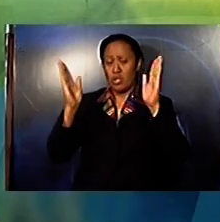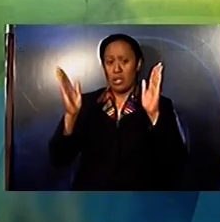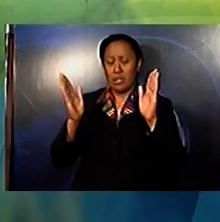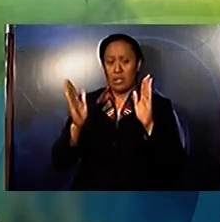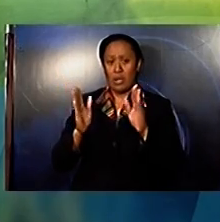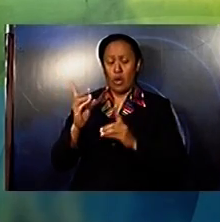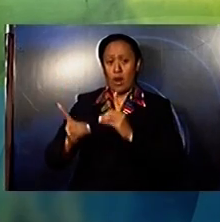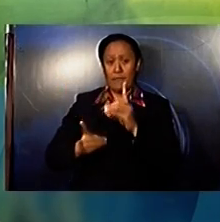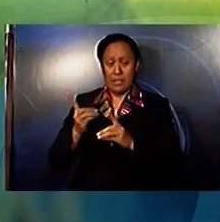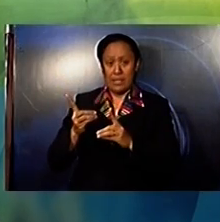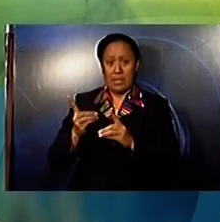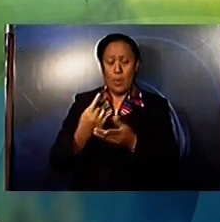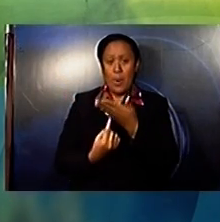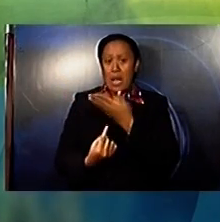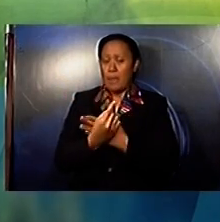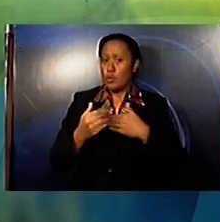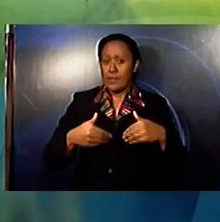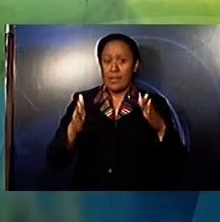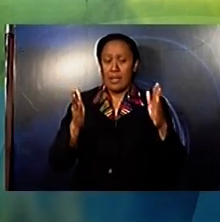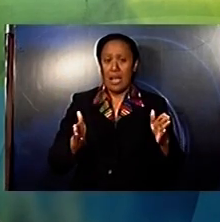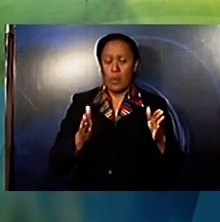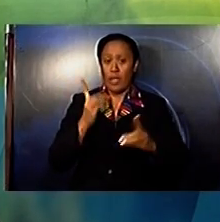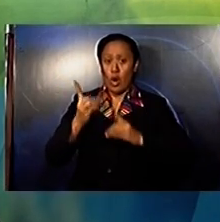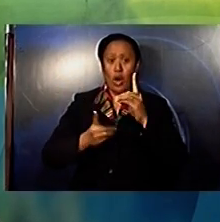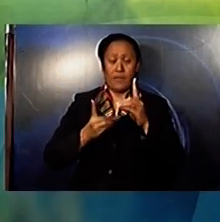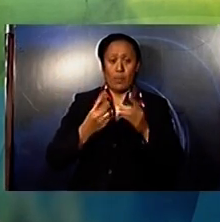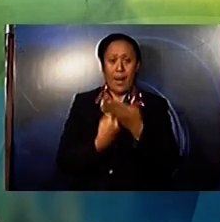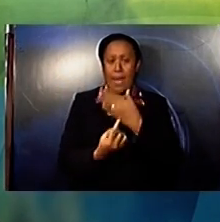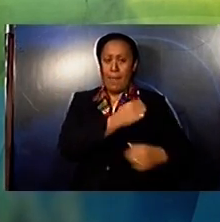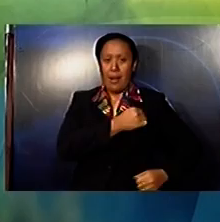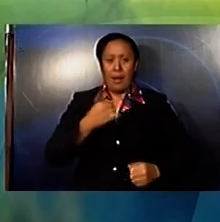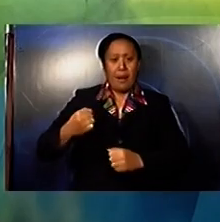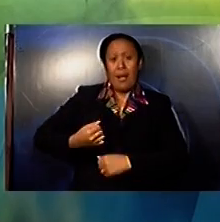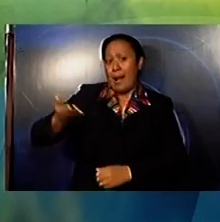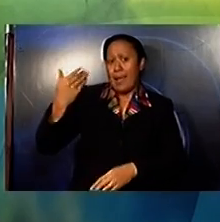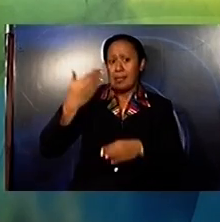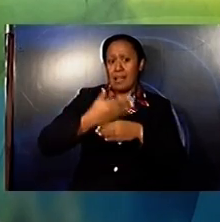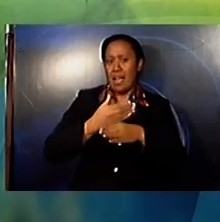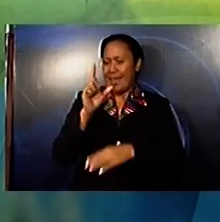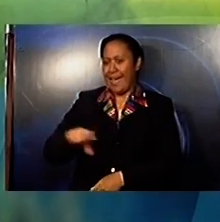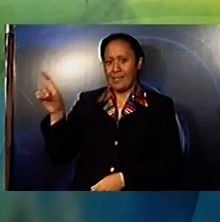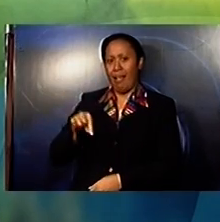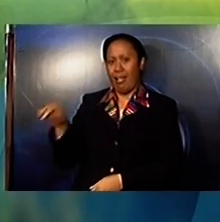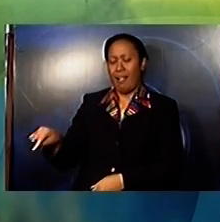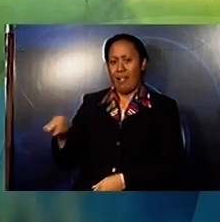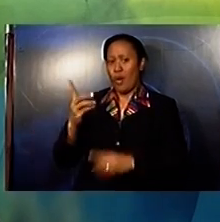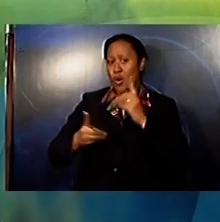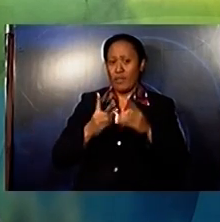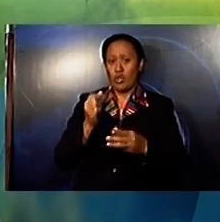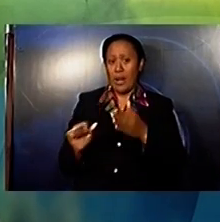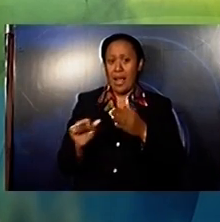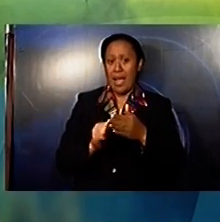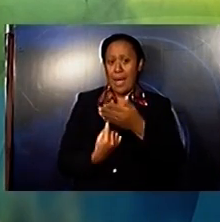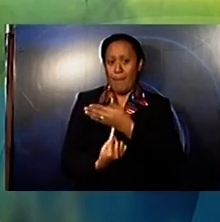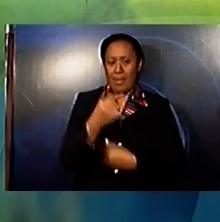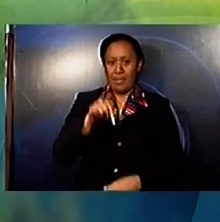annual church conference, the Republic of Fiji military forces last night cancelled the conference that was to begin this morning. According